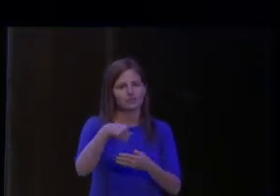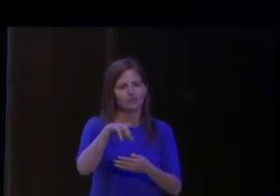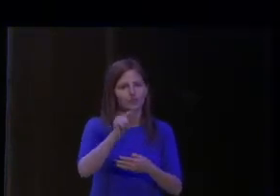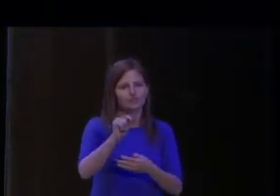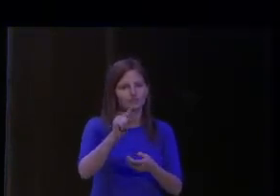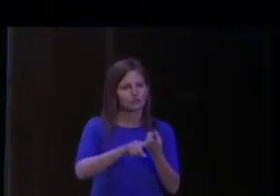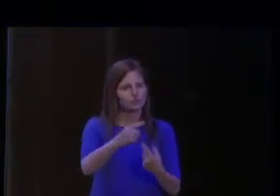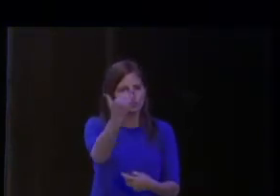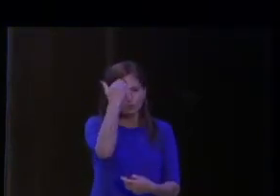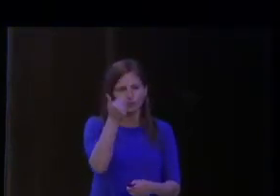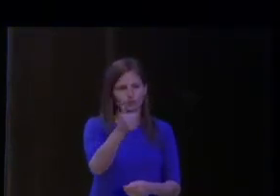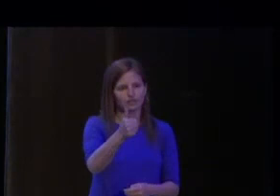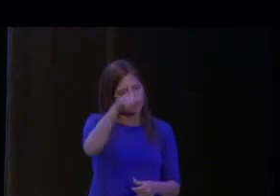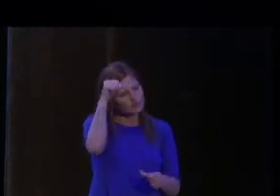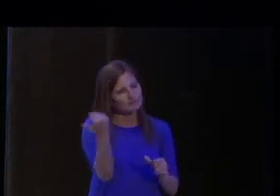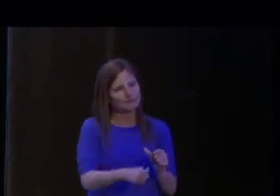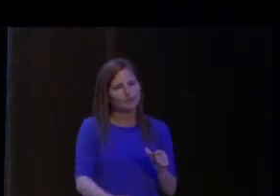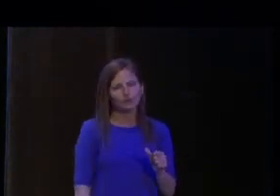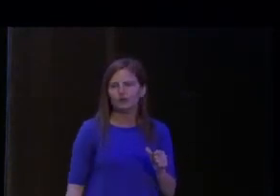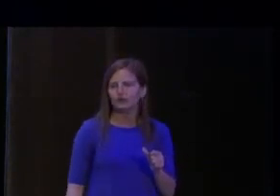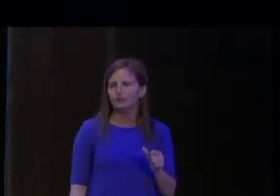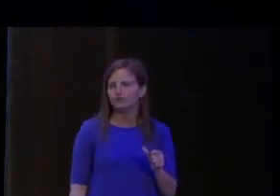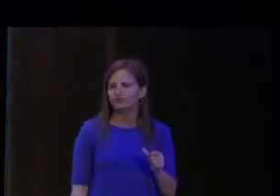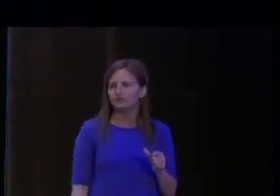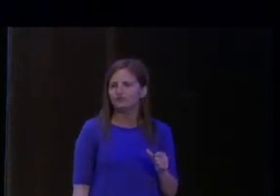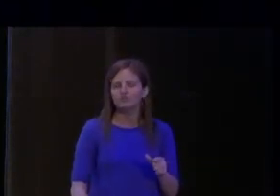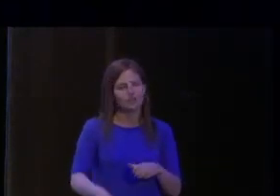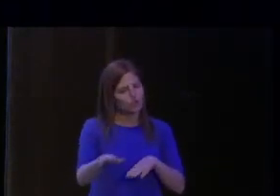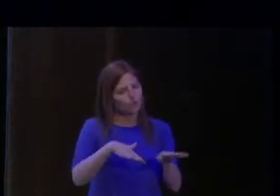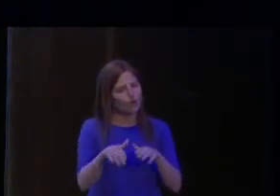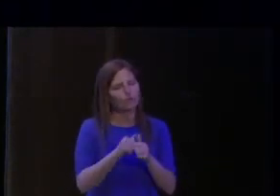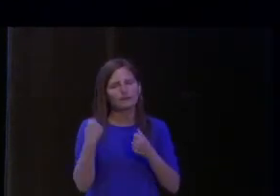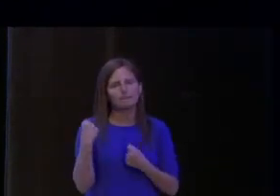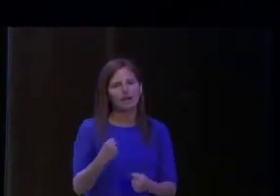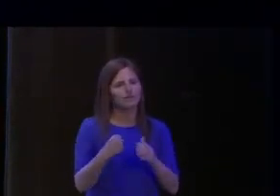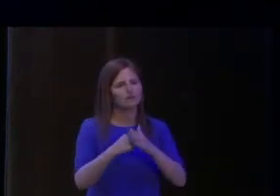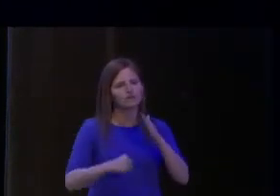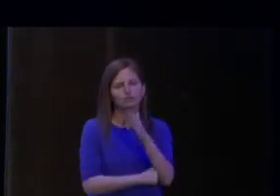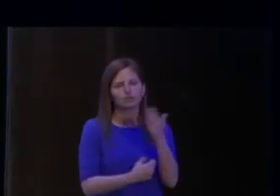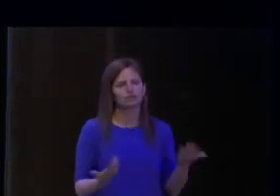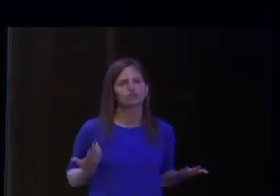know yourself, to remember, and to walk with such a powerful infrastructure